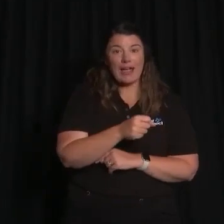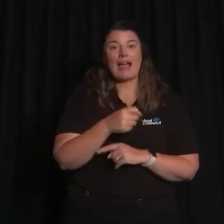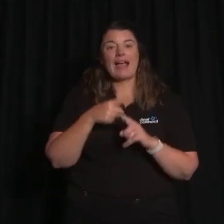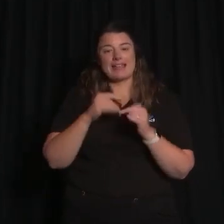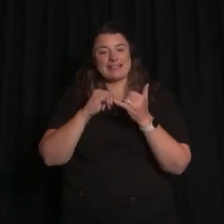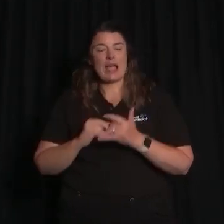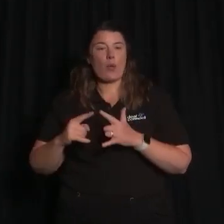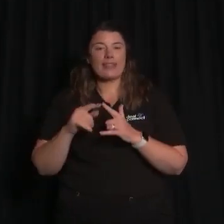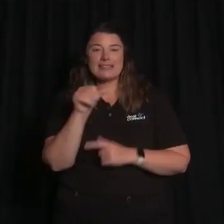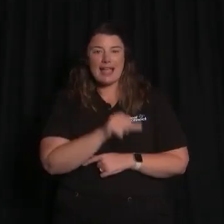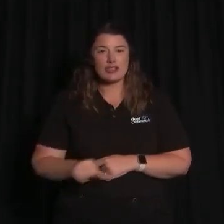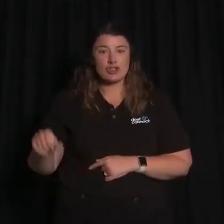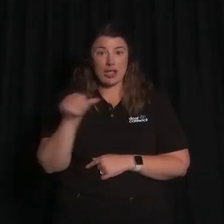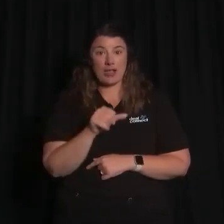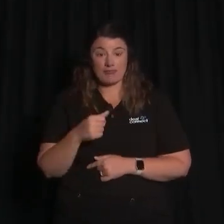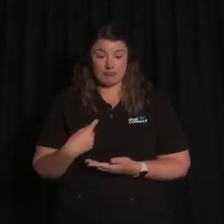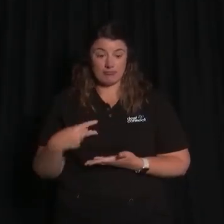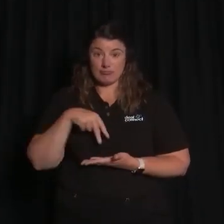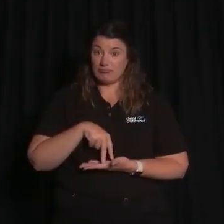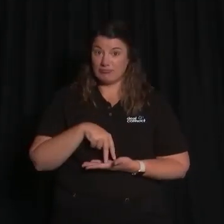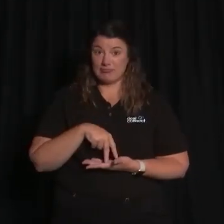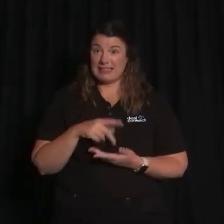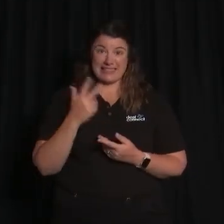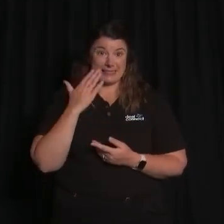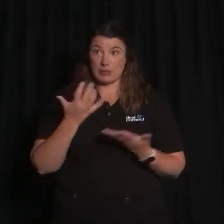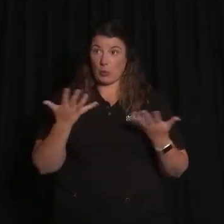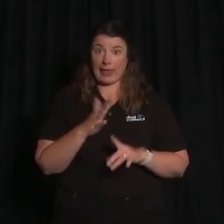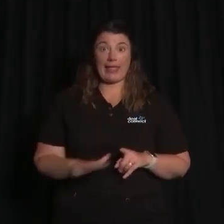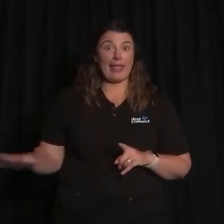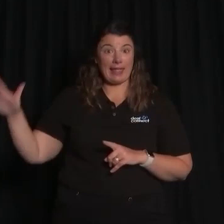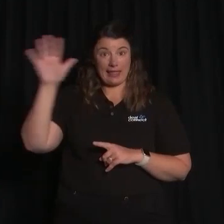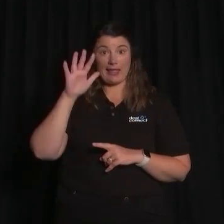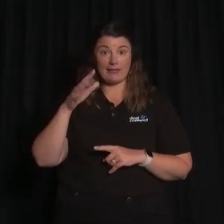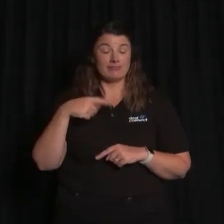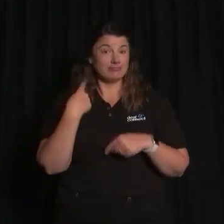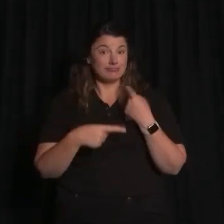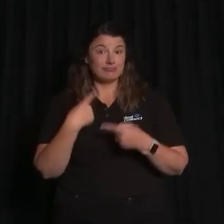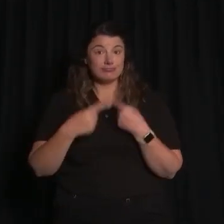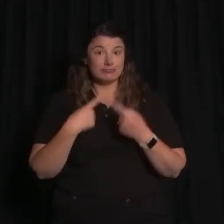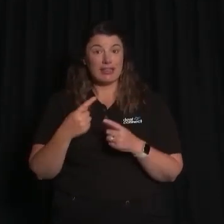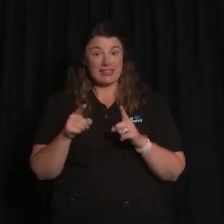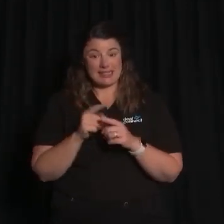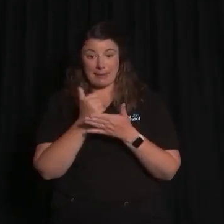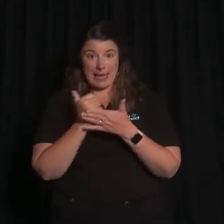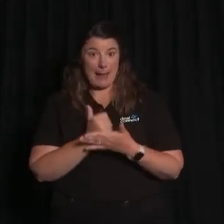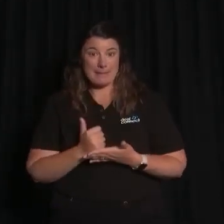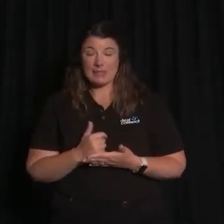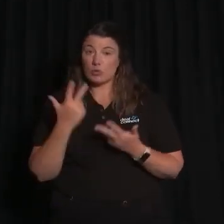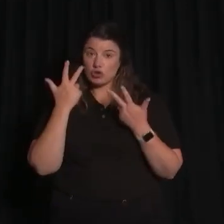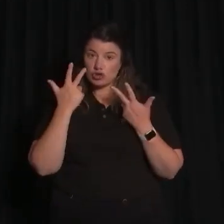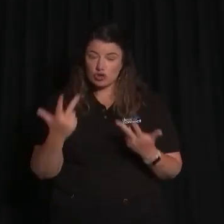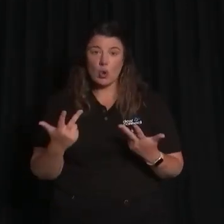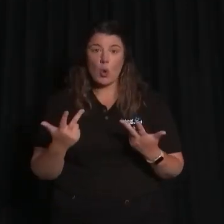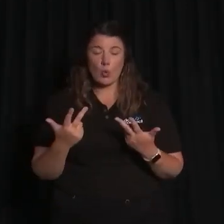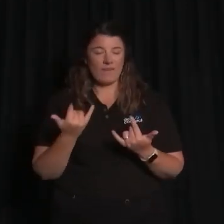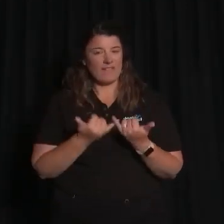Southeast Asia. And I could be standing on the stage in any one of those countries, drawing upon the data from the local contexts, and it would be painting a very,